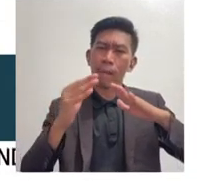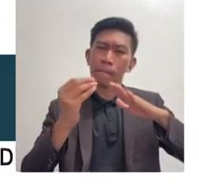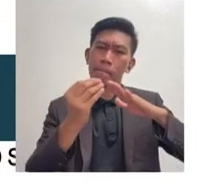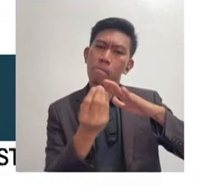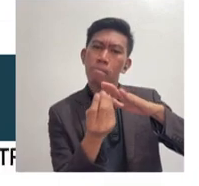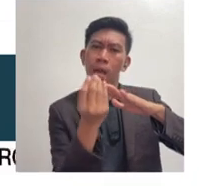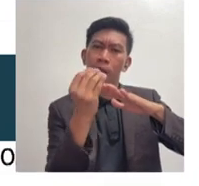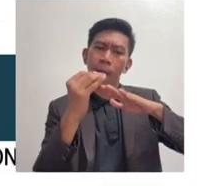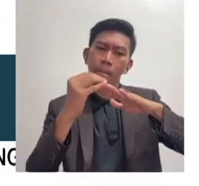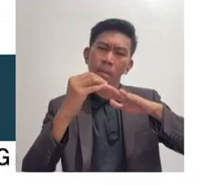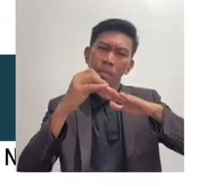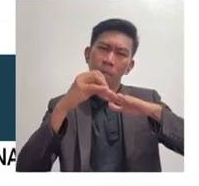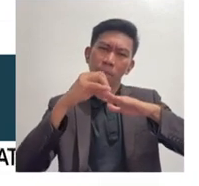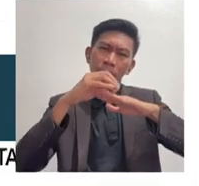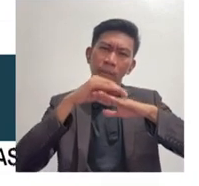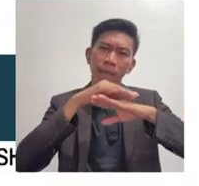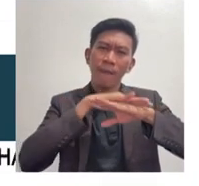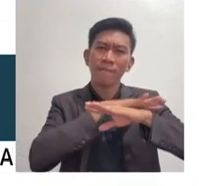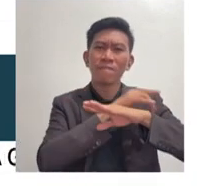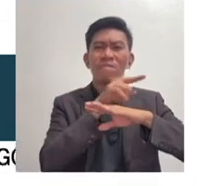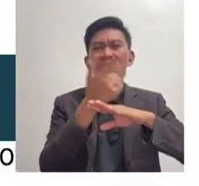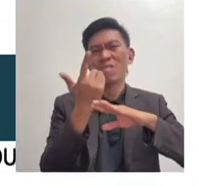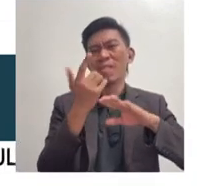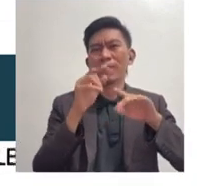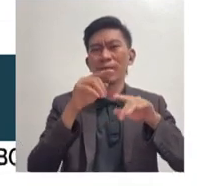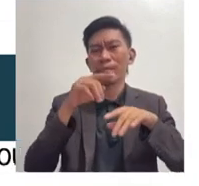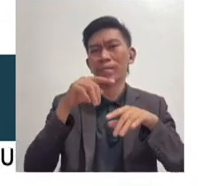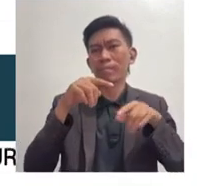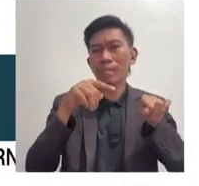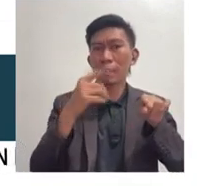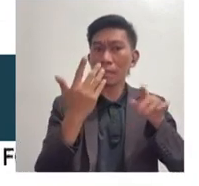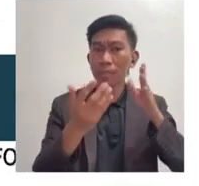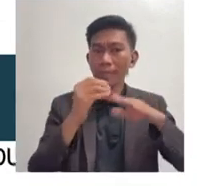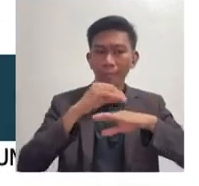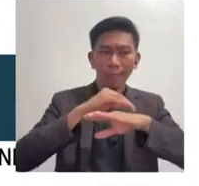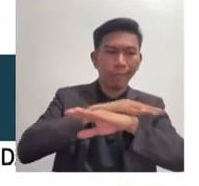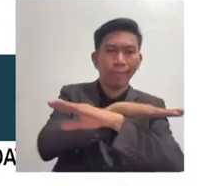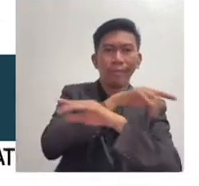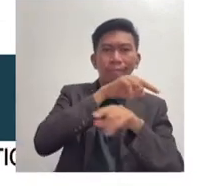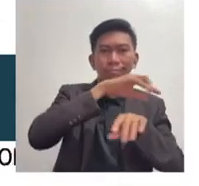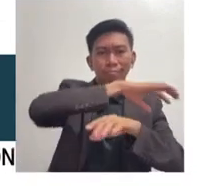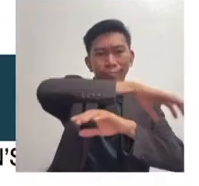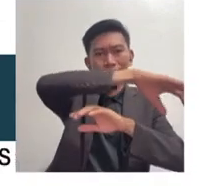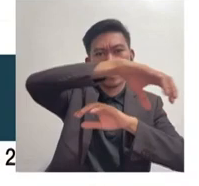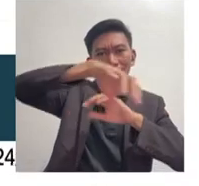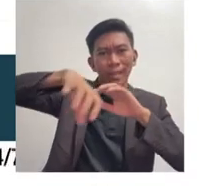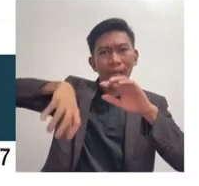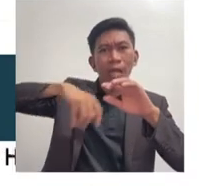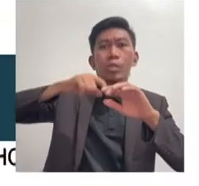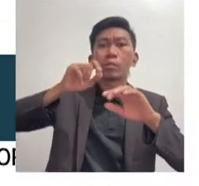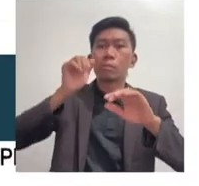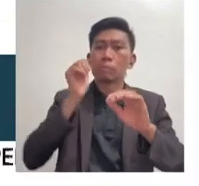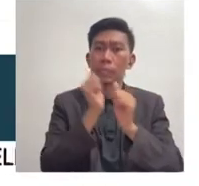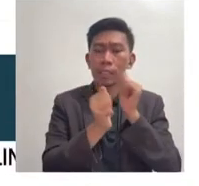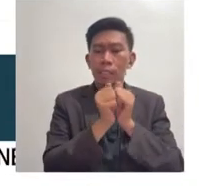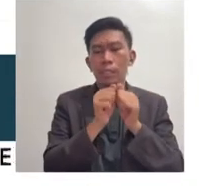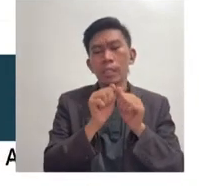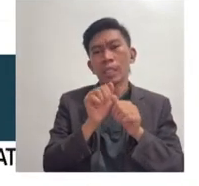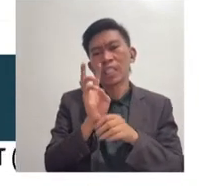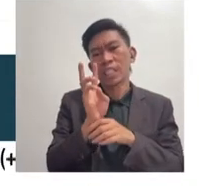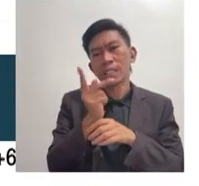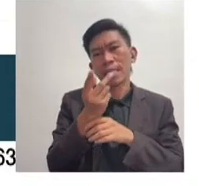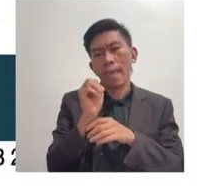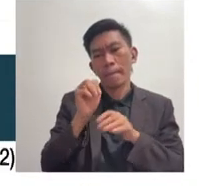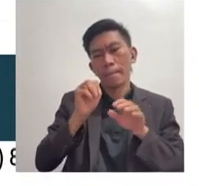might affect them. You know? So within the 6-kilometer permanent danger zone, there should already be no entry